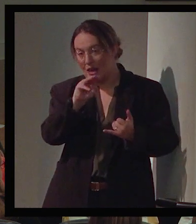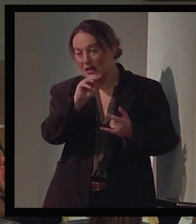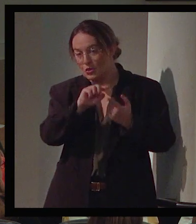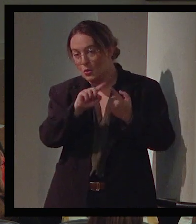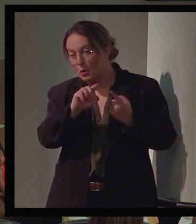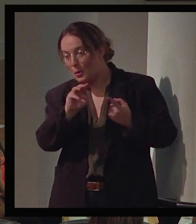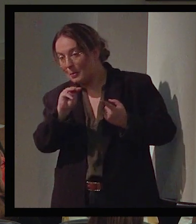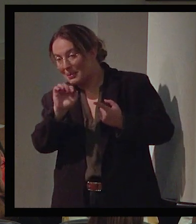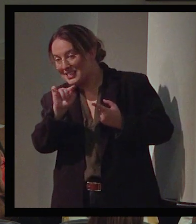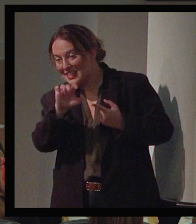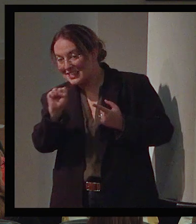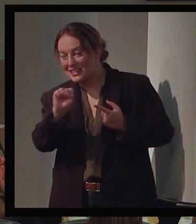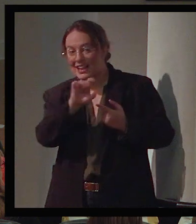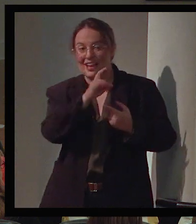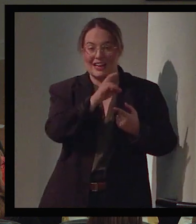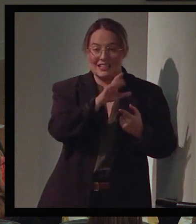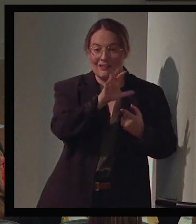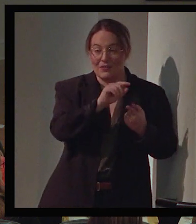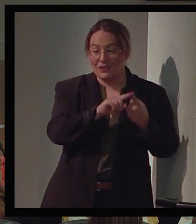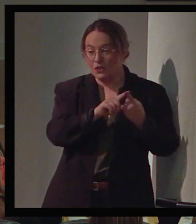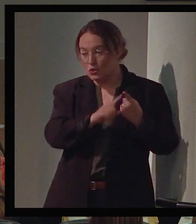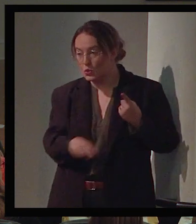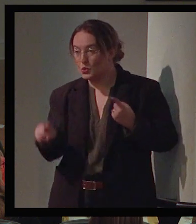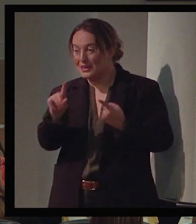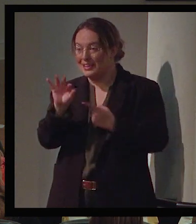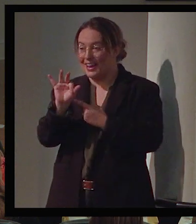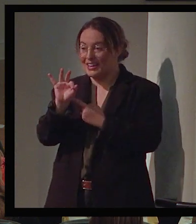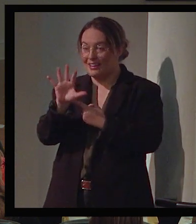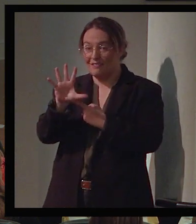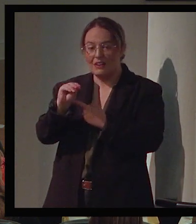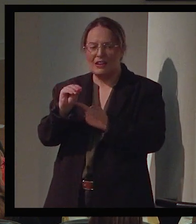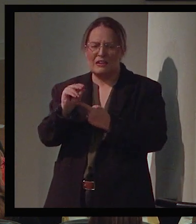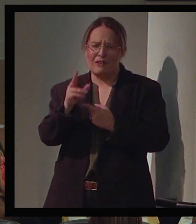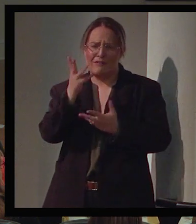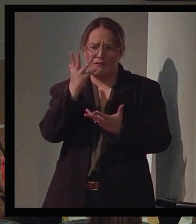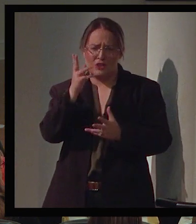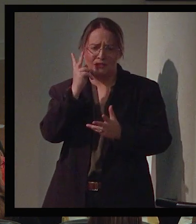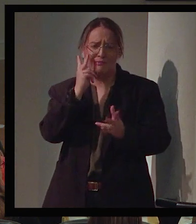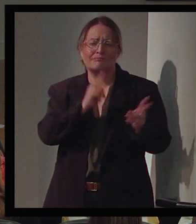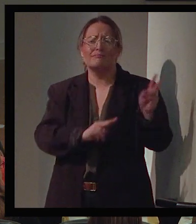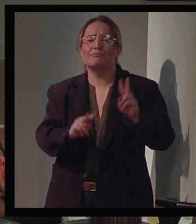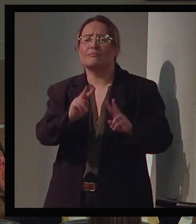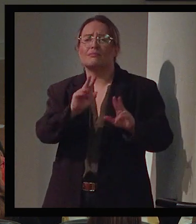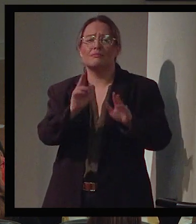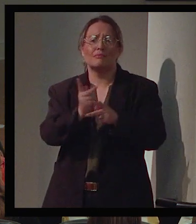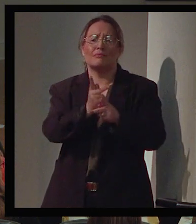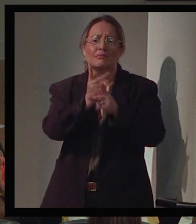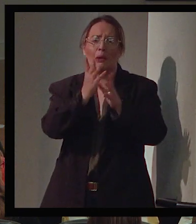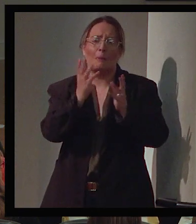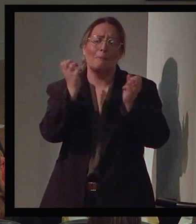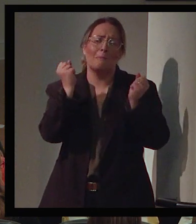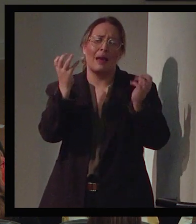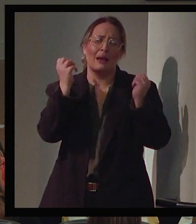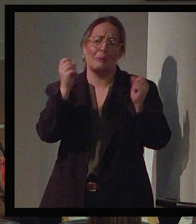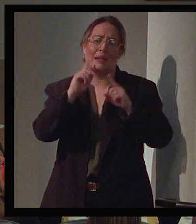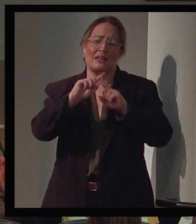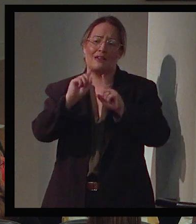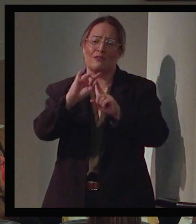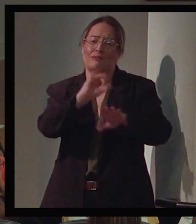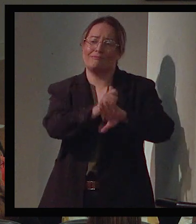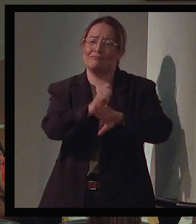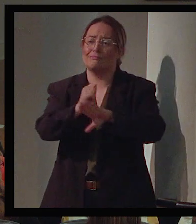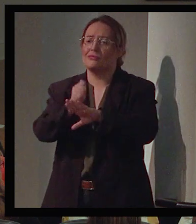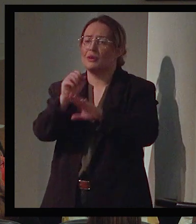to 1950. Lisa has overseen numerous installations of the museum's European